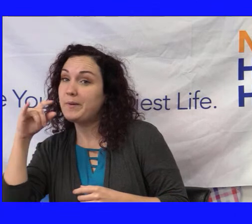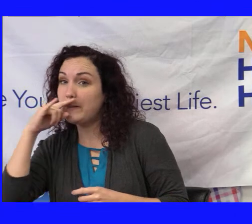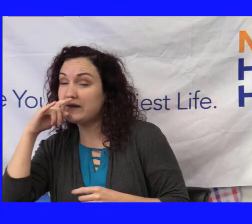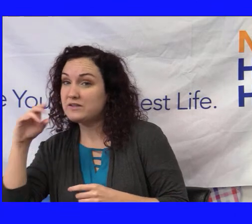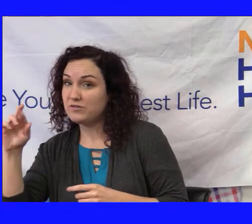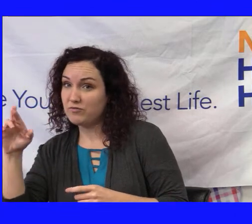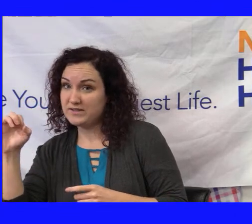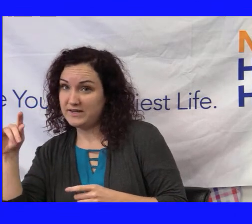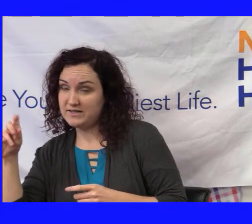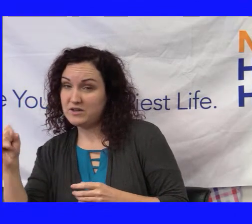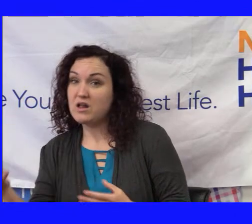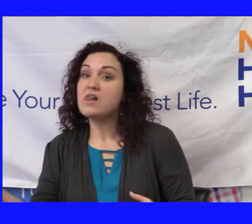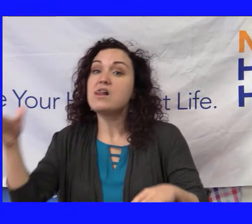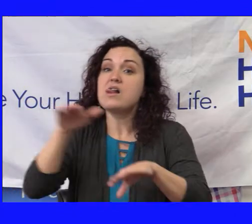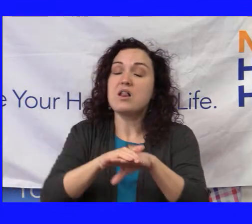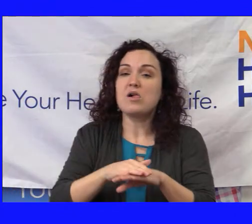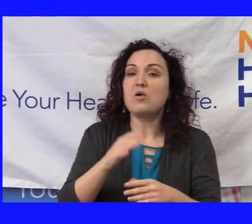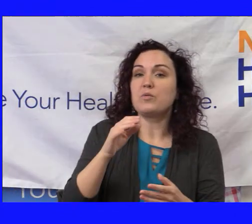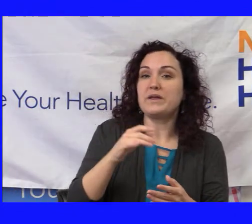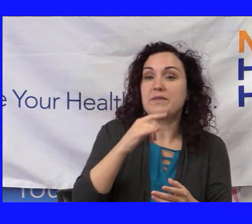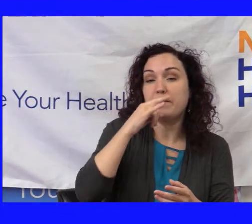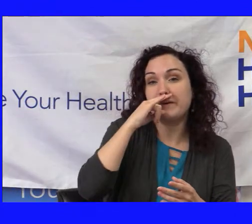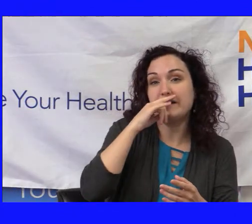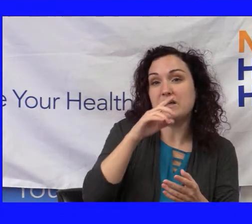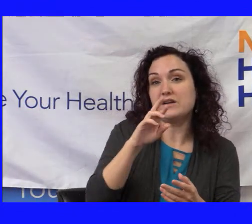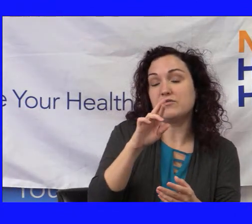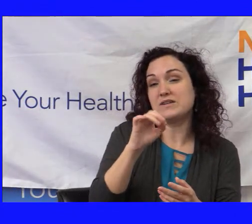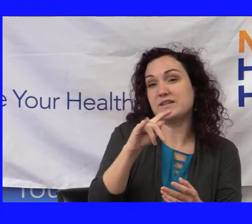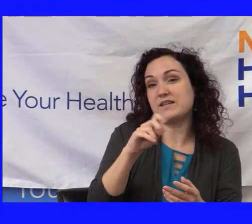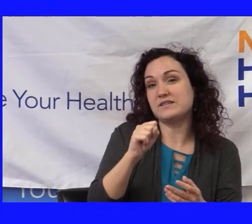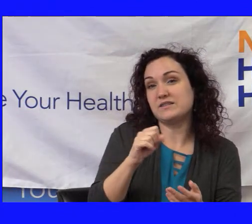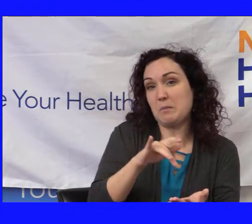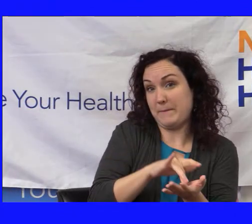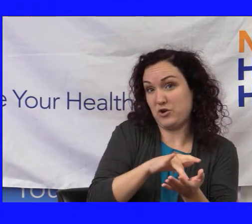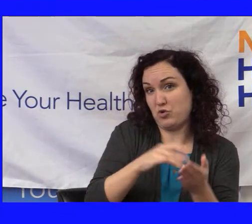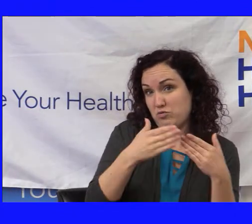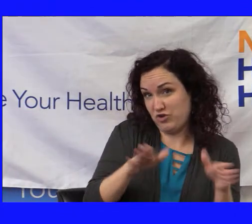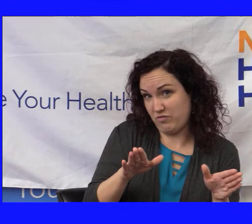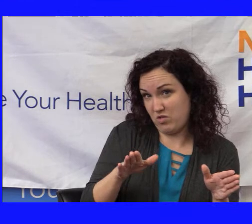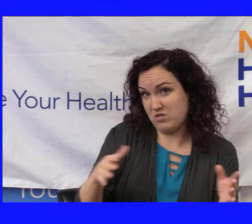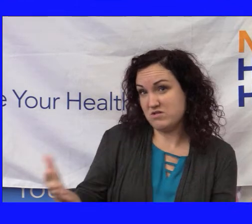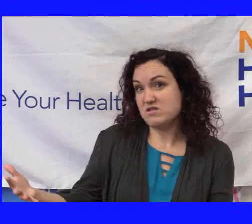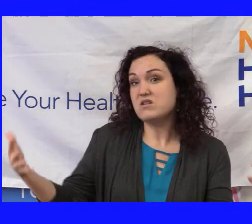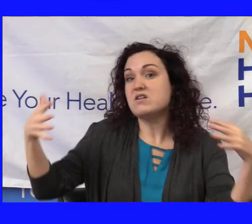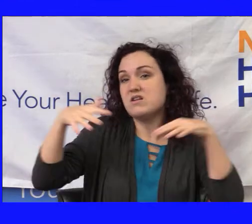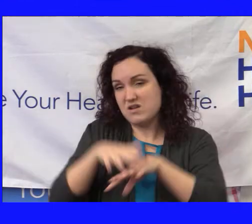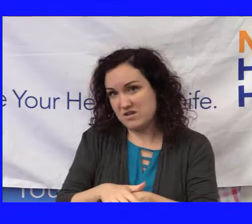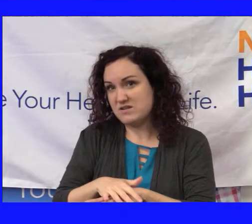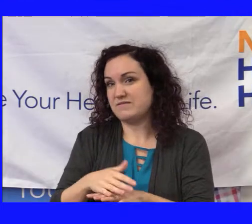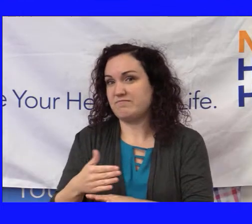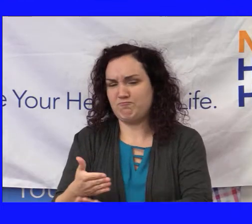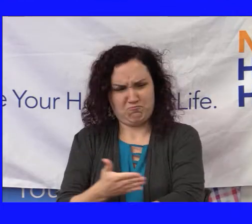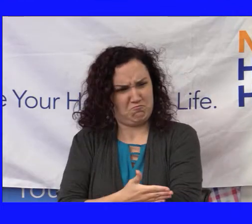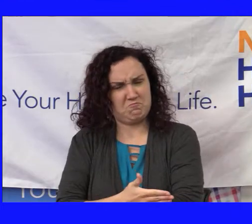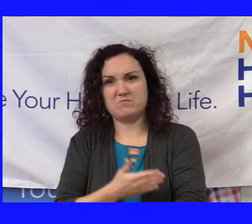with the pediatric residents or the facility at the pediatric medical clinic, you're going to get much better integration and much better service, even for visits that don't